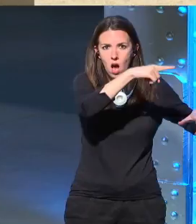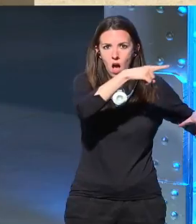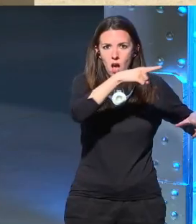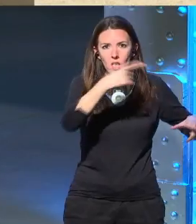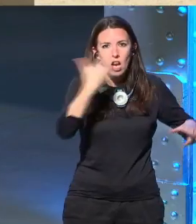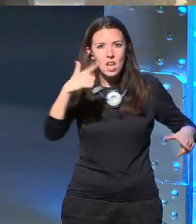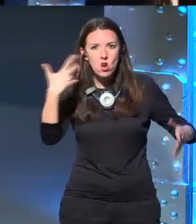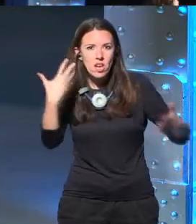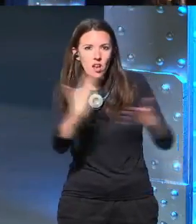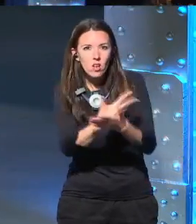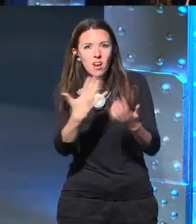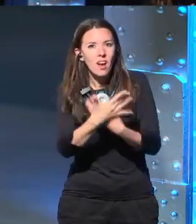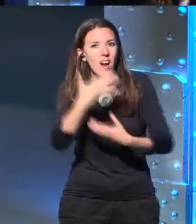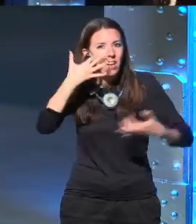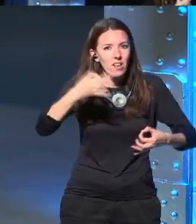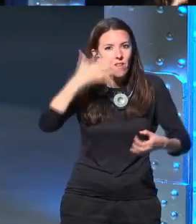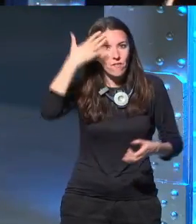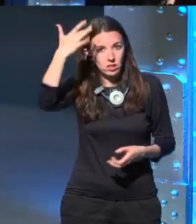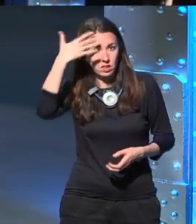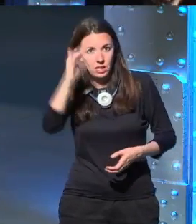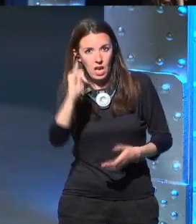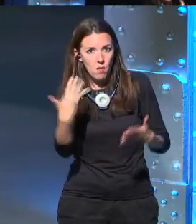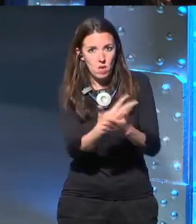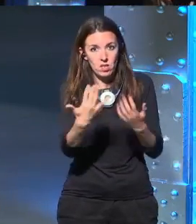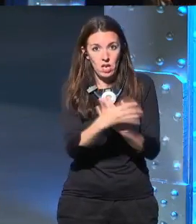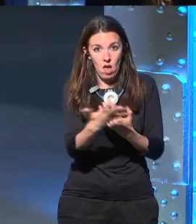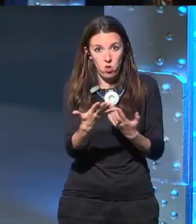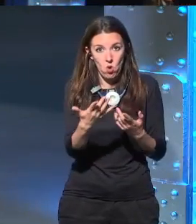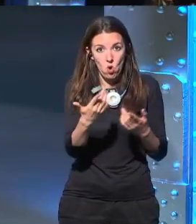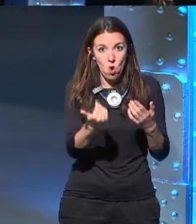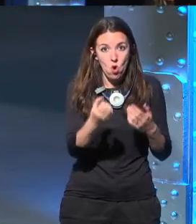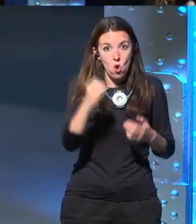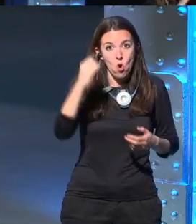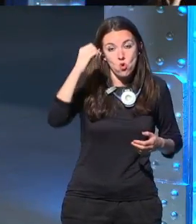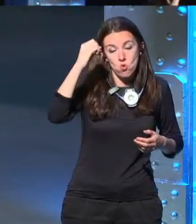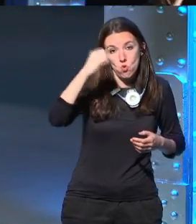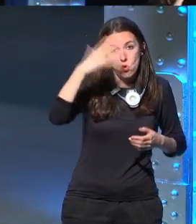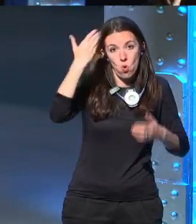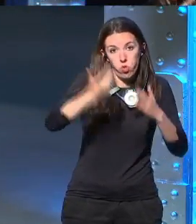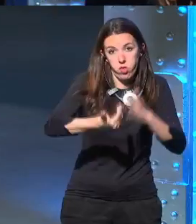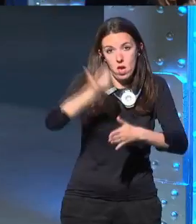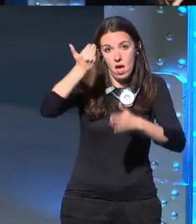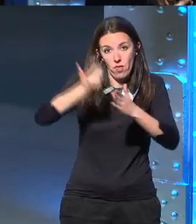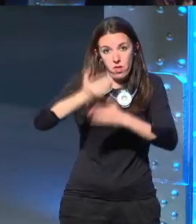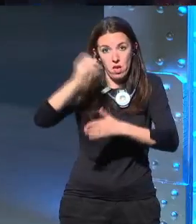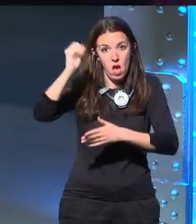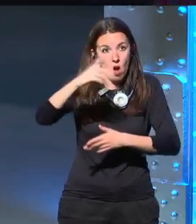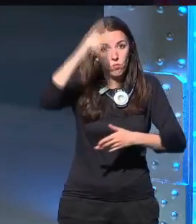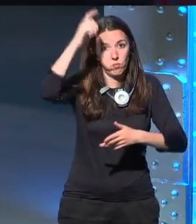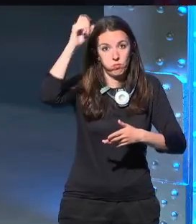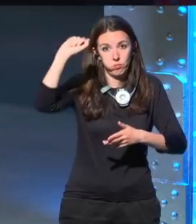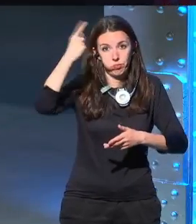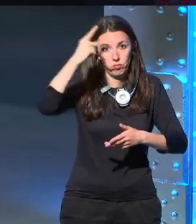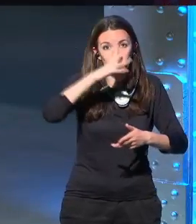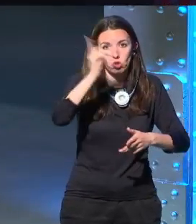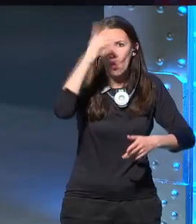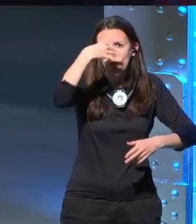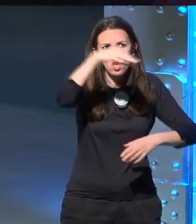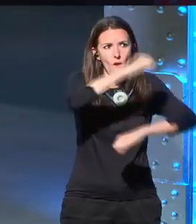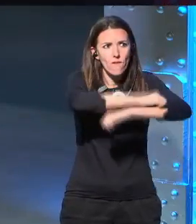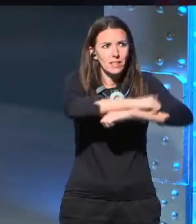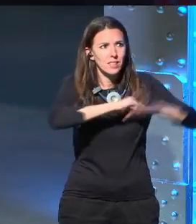with fantasy. The light every day when they come in, the light comes from that window. And it comes from that window